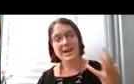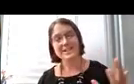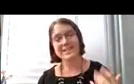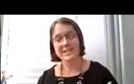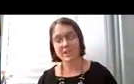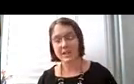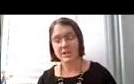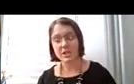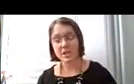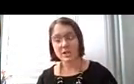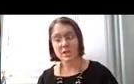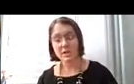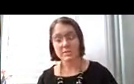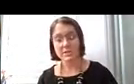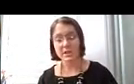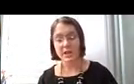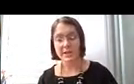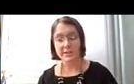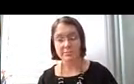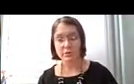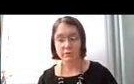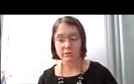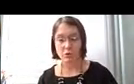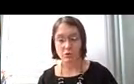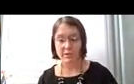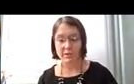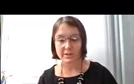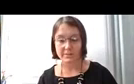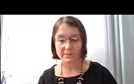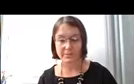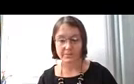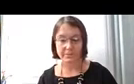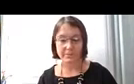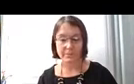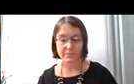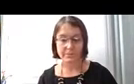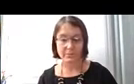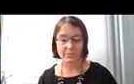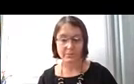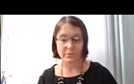with as this challenge comes to light moving forward.